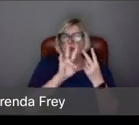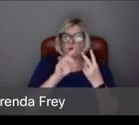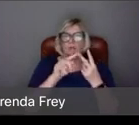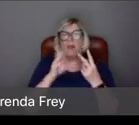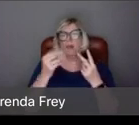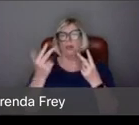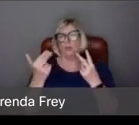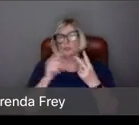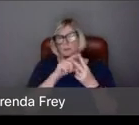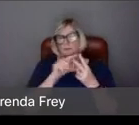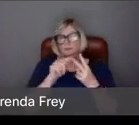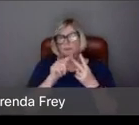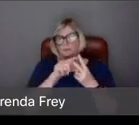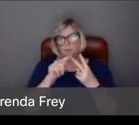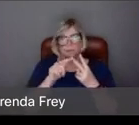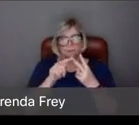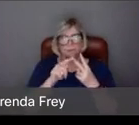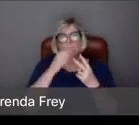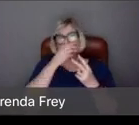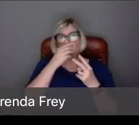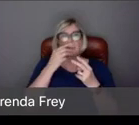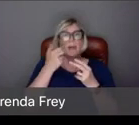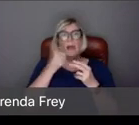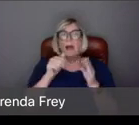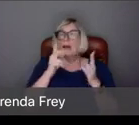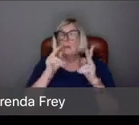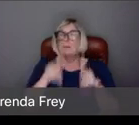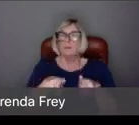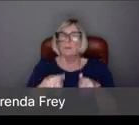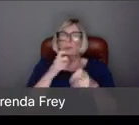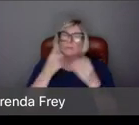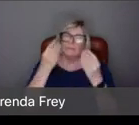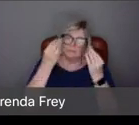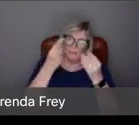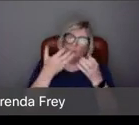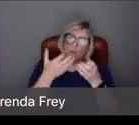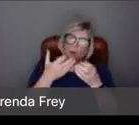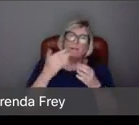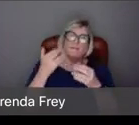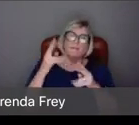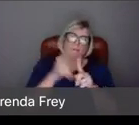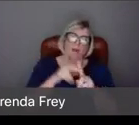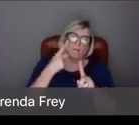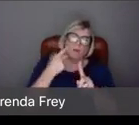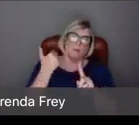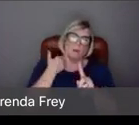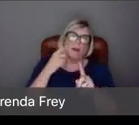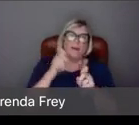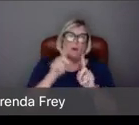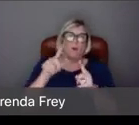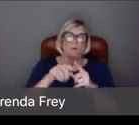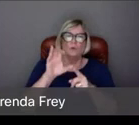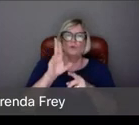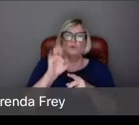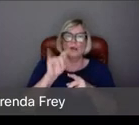13. So with few exceptions, any individual contemplating bankruptcy is going to have to go to that credit counseling. They're going to